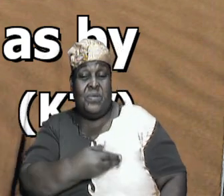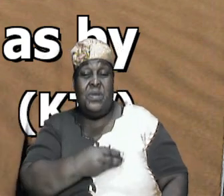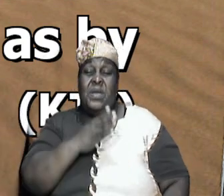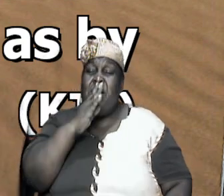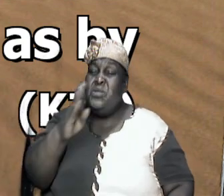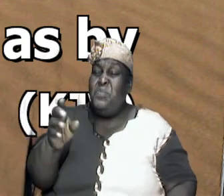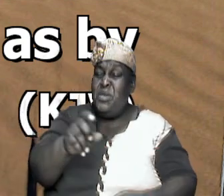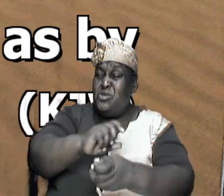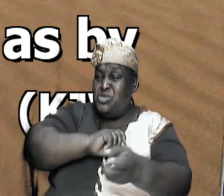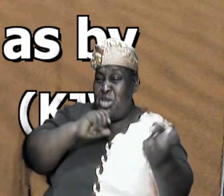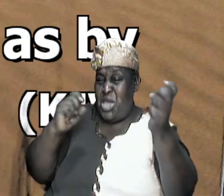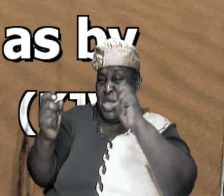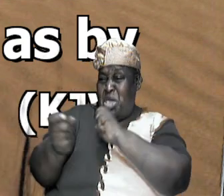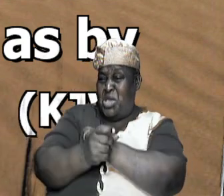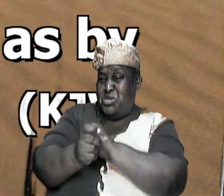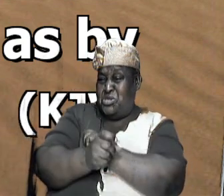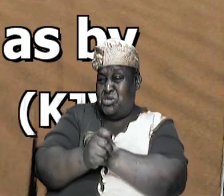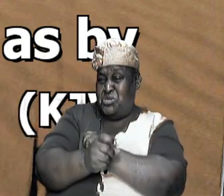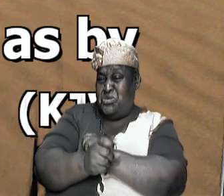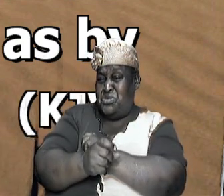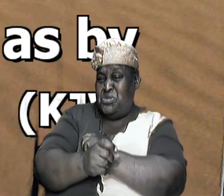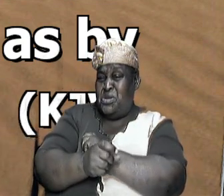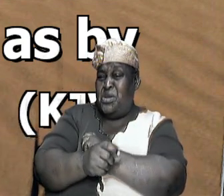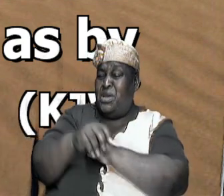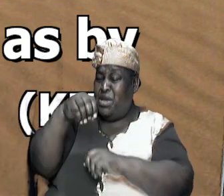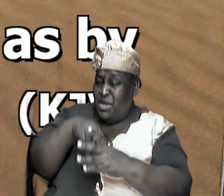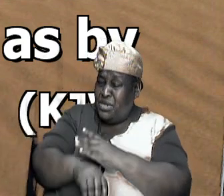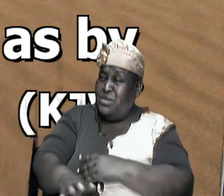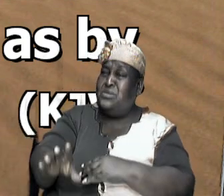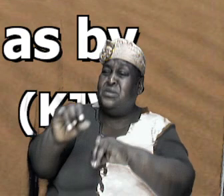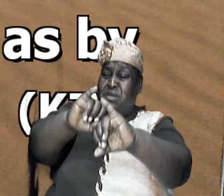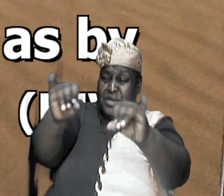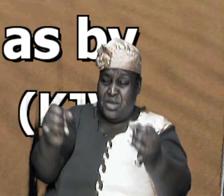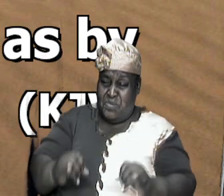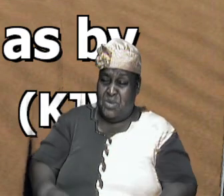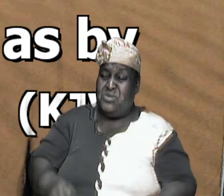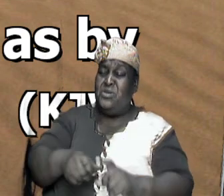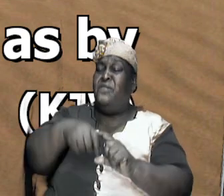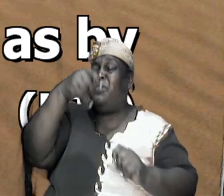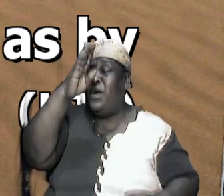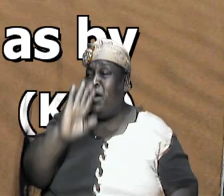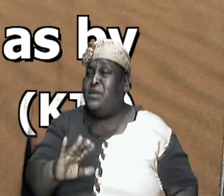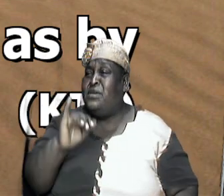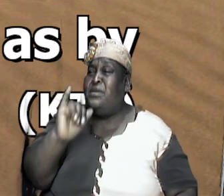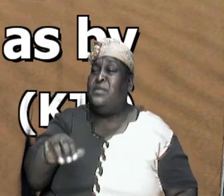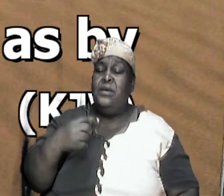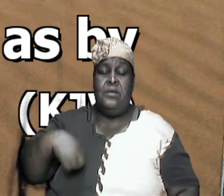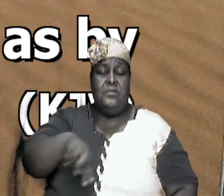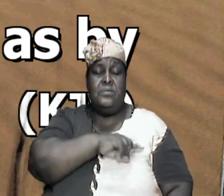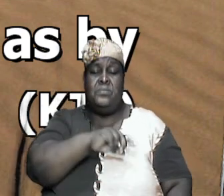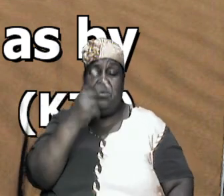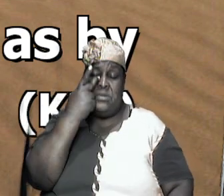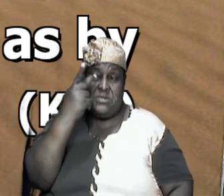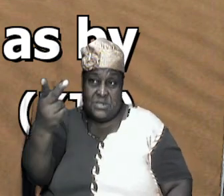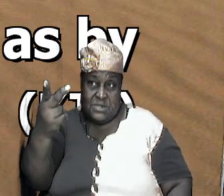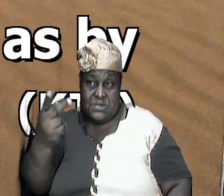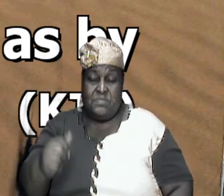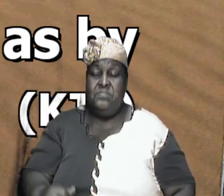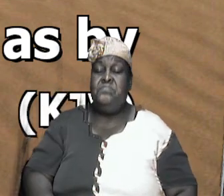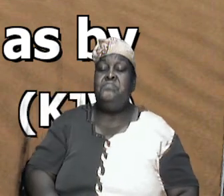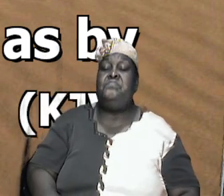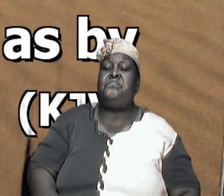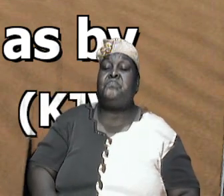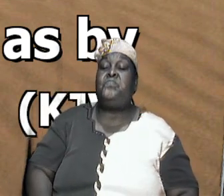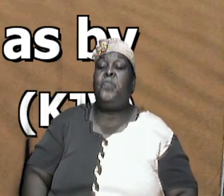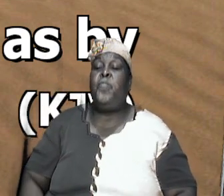be transformed and to be changed into that image of Christ that we see. You know, and the scripture said,